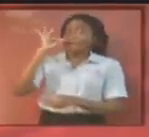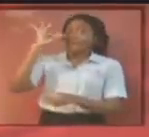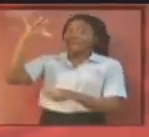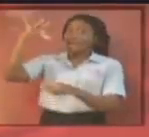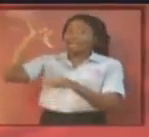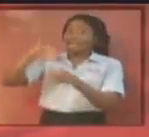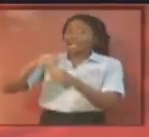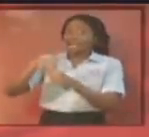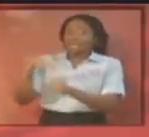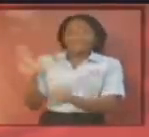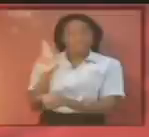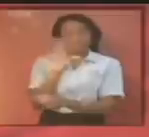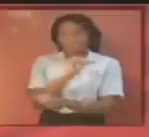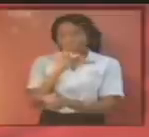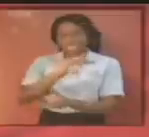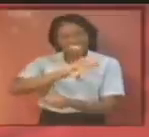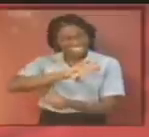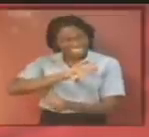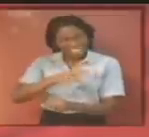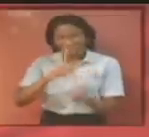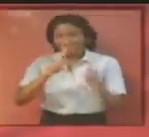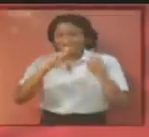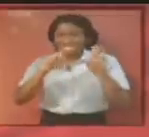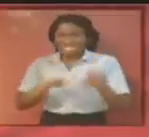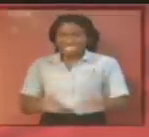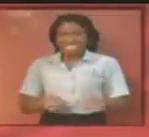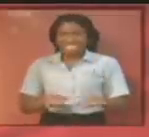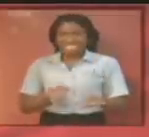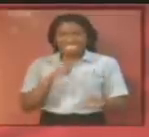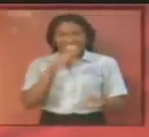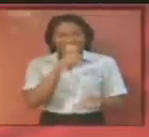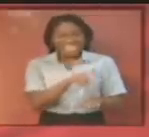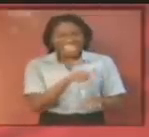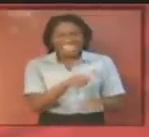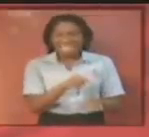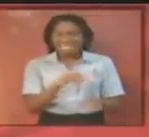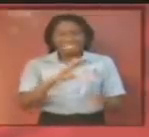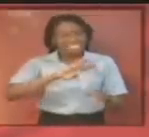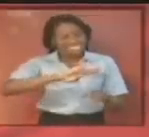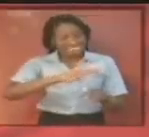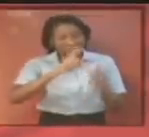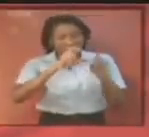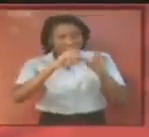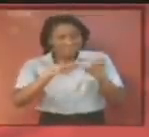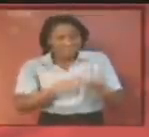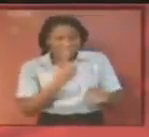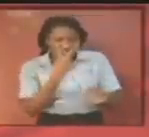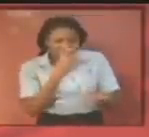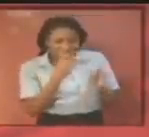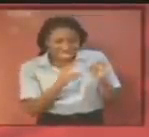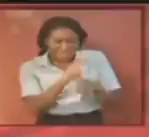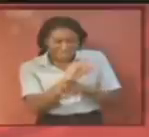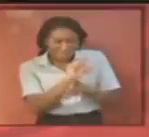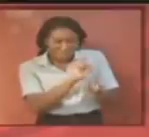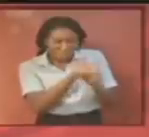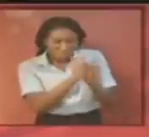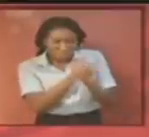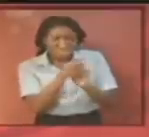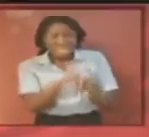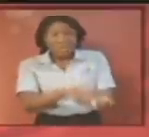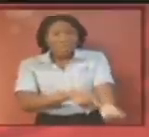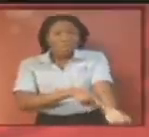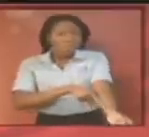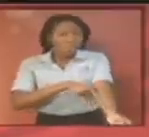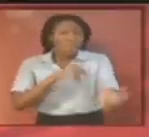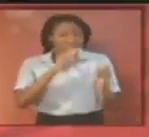present or not. It is whole genome sequencing is a much more complex and time-consuming procedure